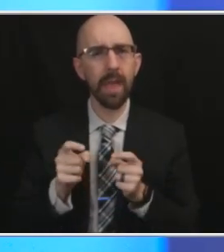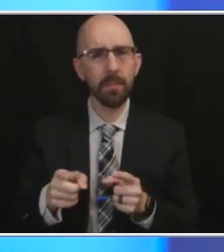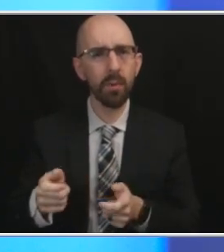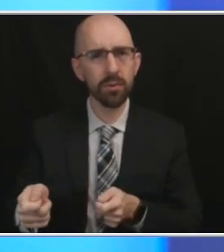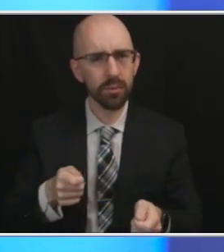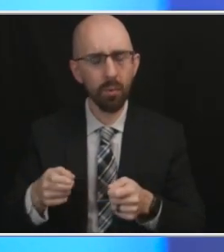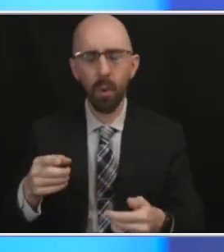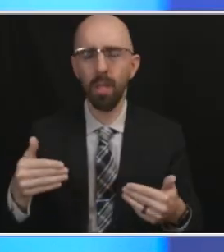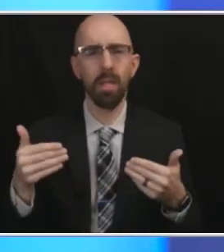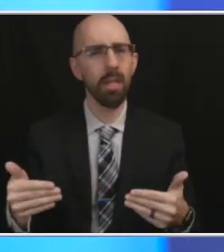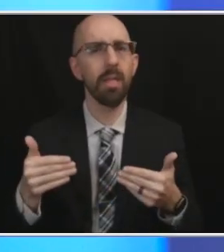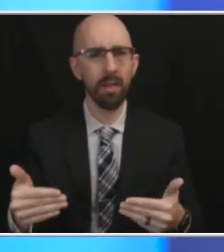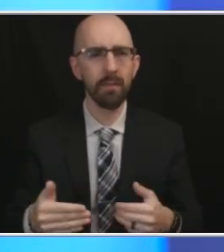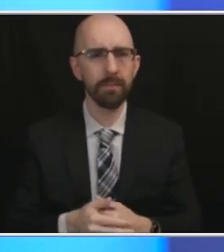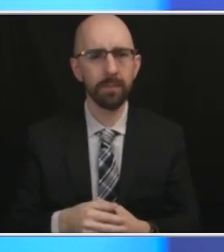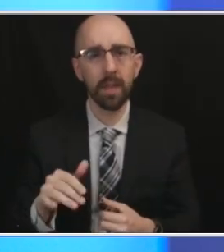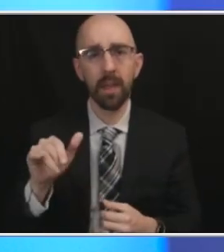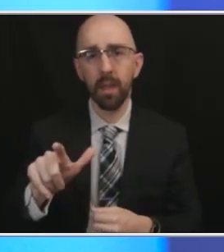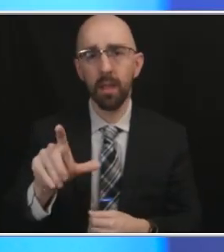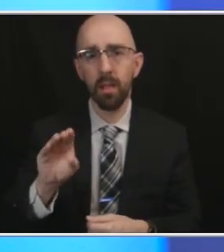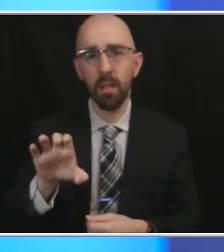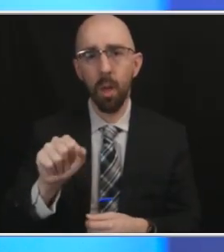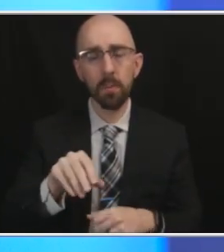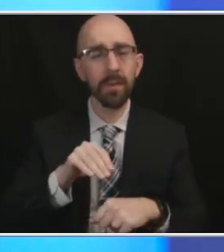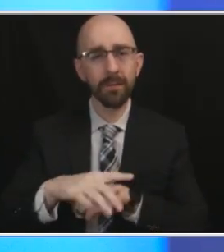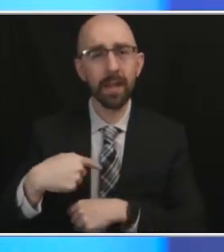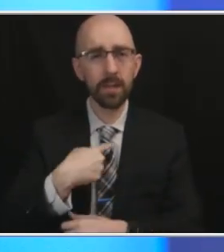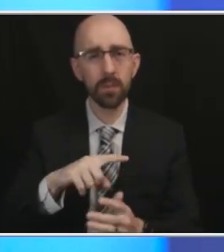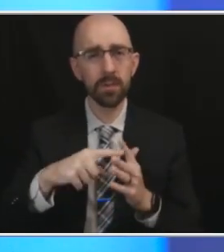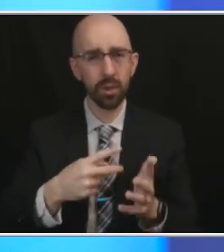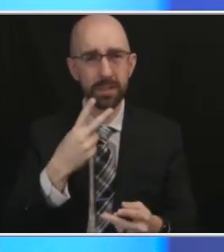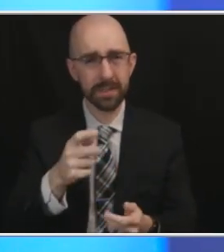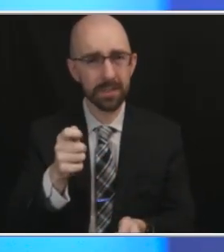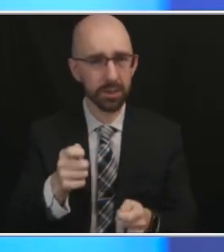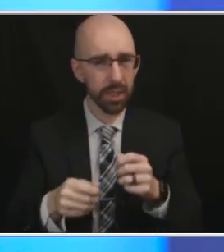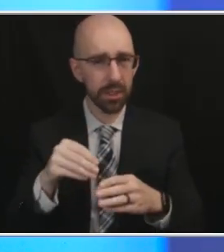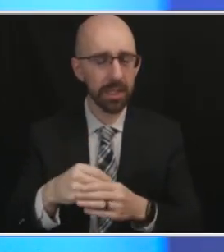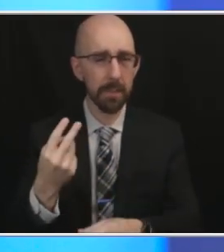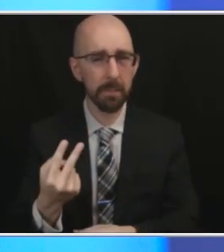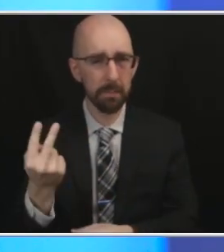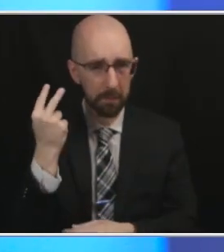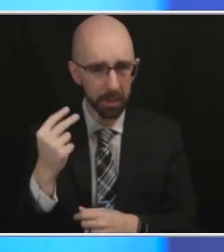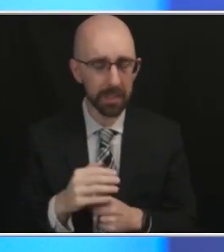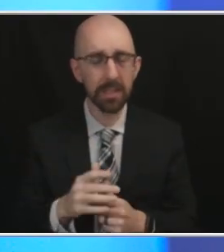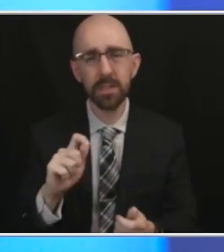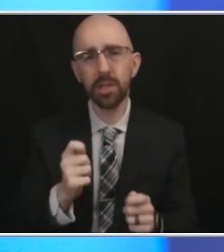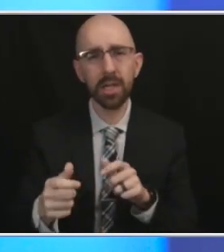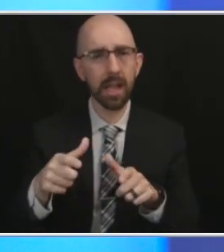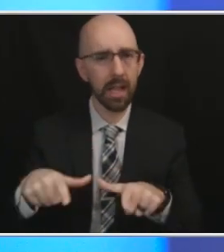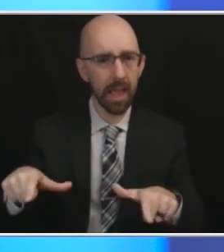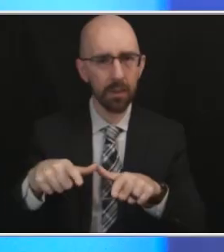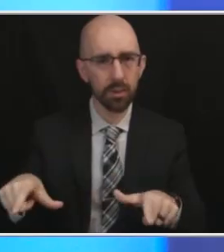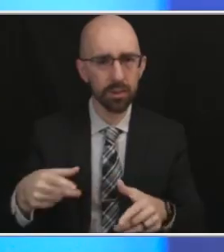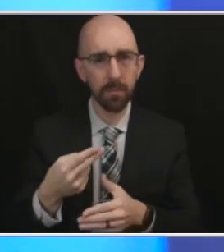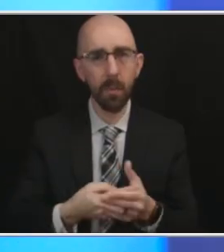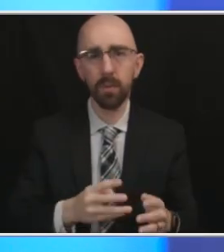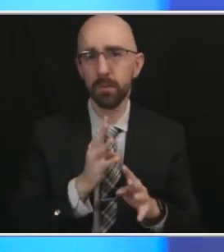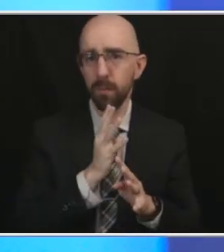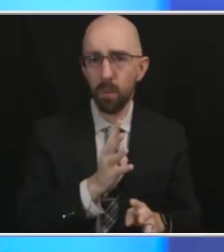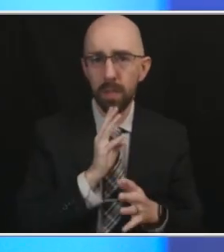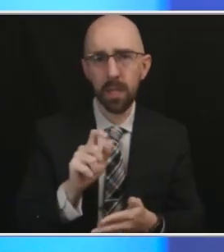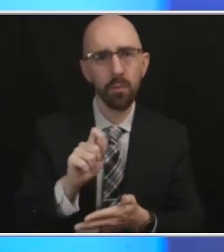as the temporal lobes are affected, we begin to see changes in memory, changes in language, both spoken and written